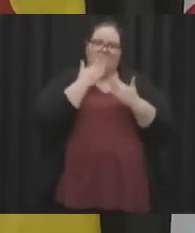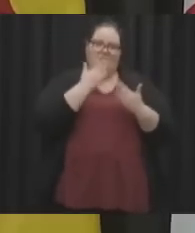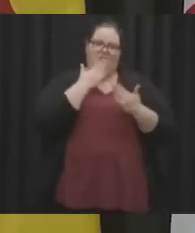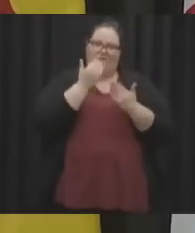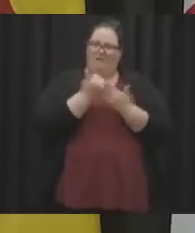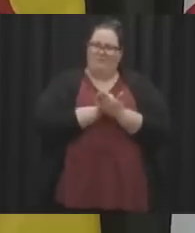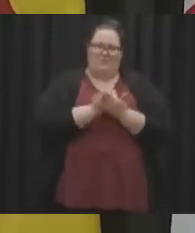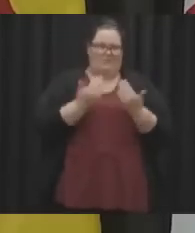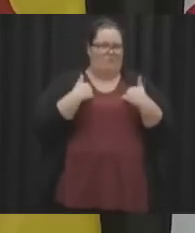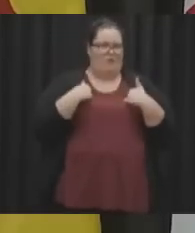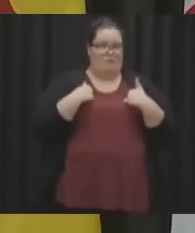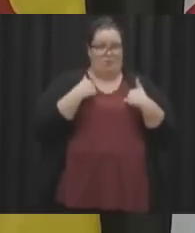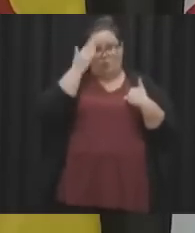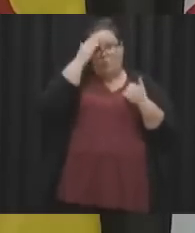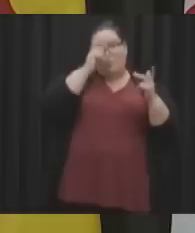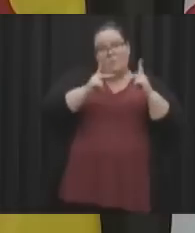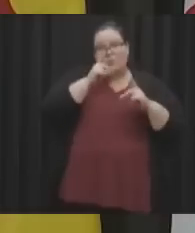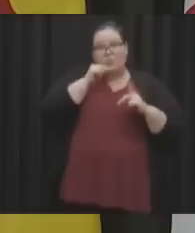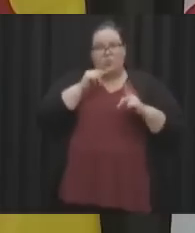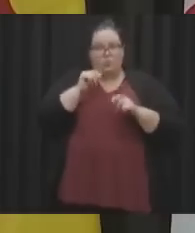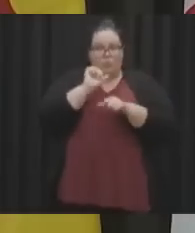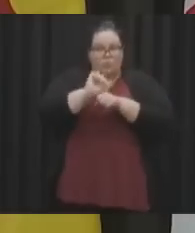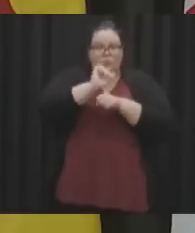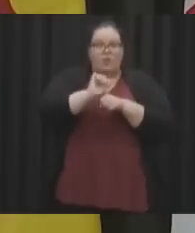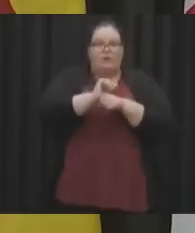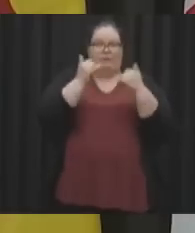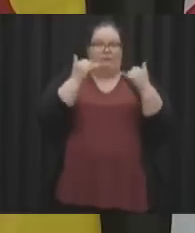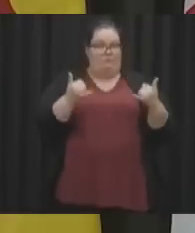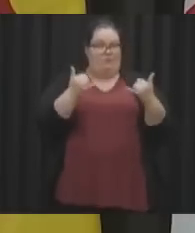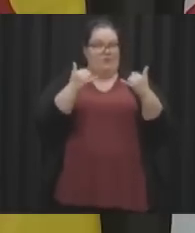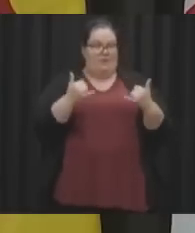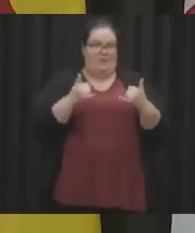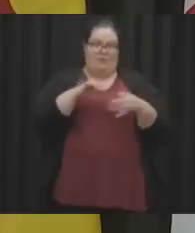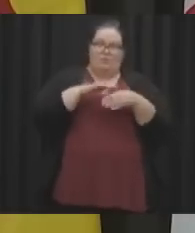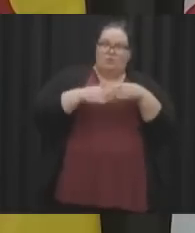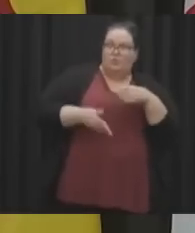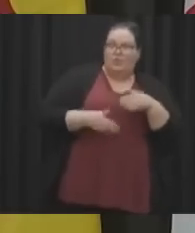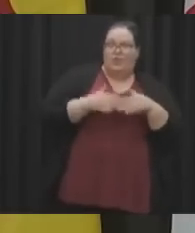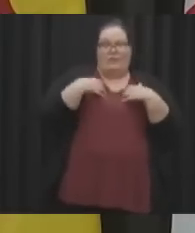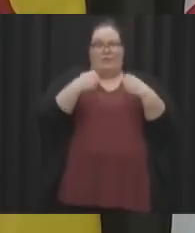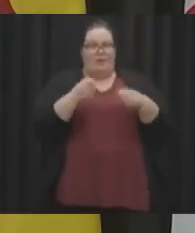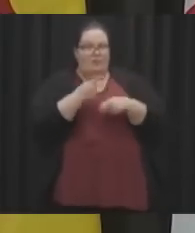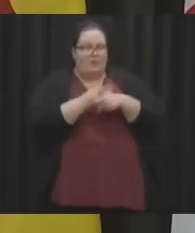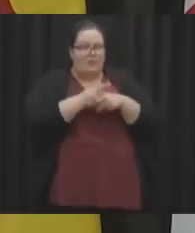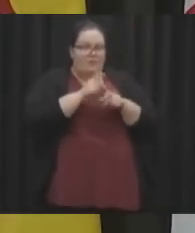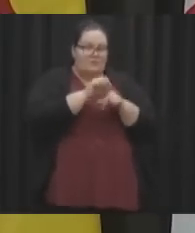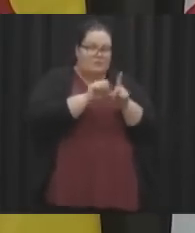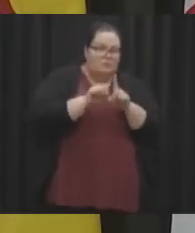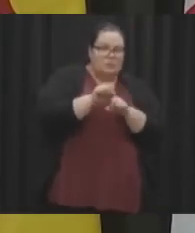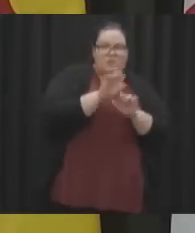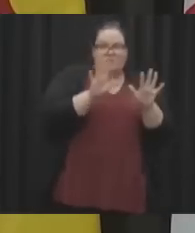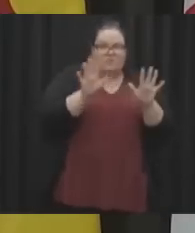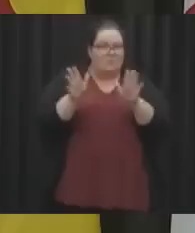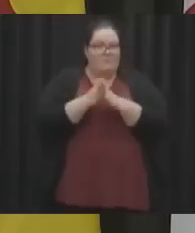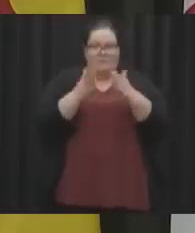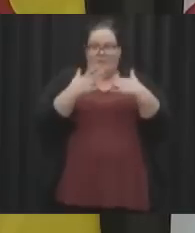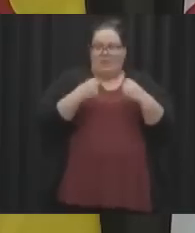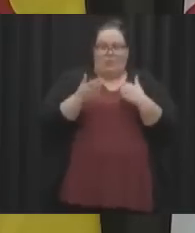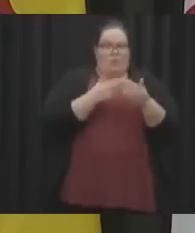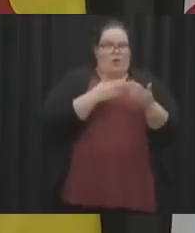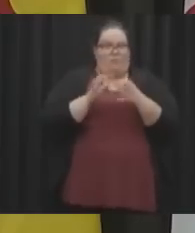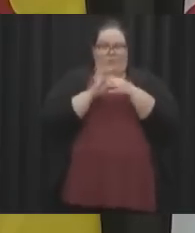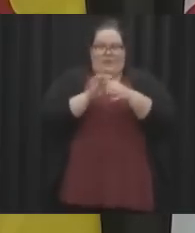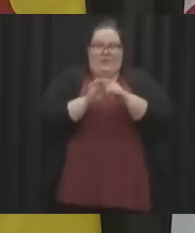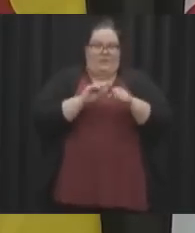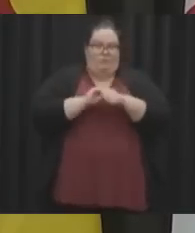région de Moncton ou de Camilton, communiquez avec eux pour leur dire que vous en pensez de eux. Ils ont besoin de votre soutien en ce